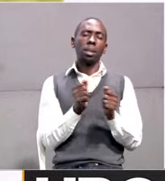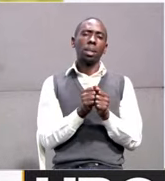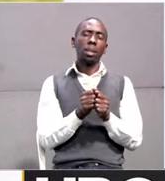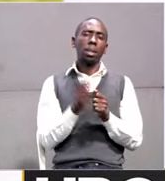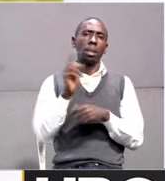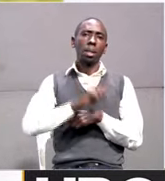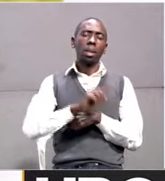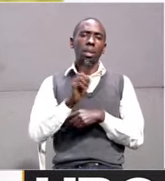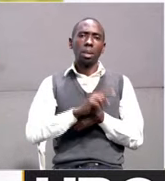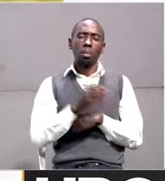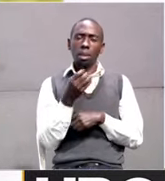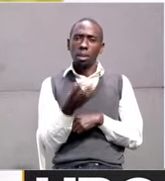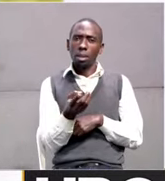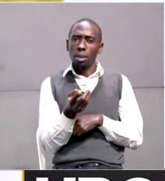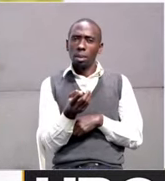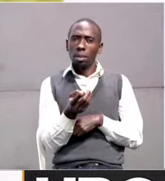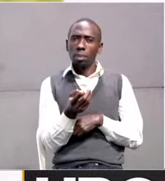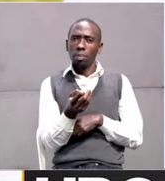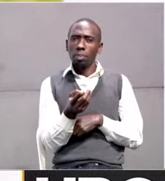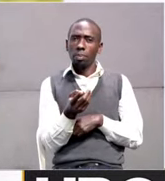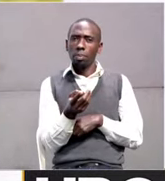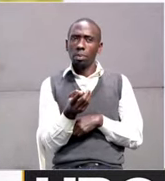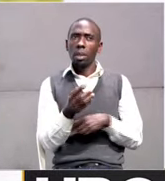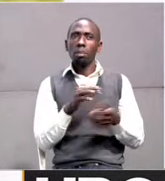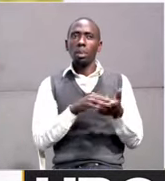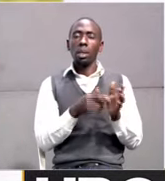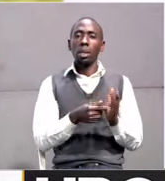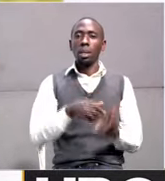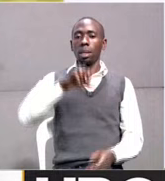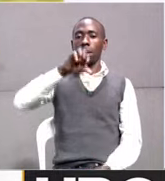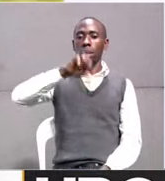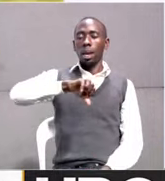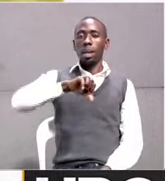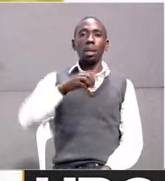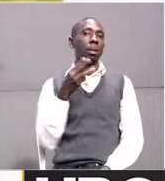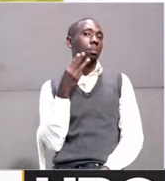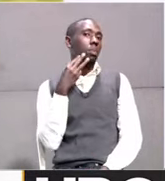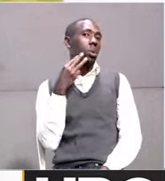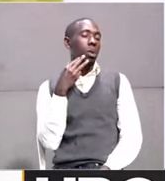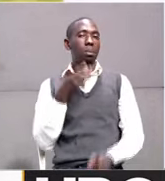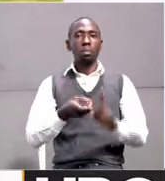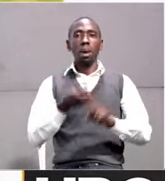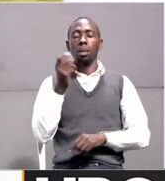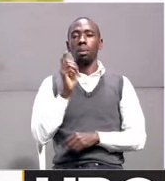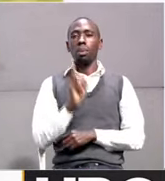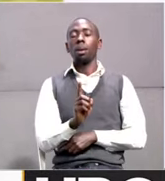10 days, which means 9 million per month